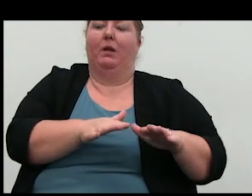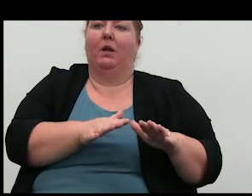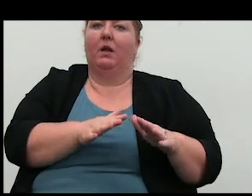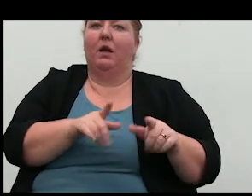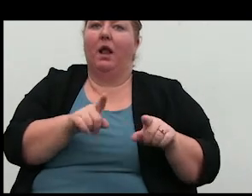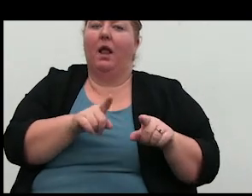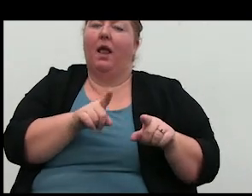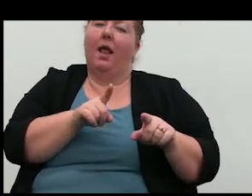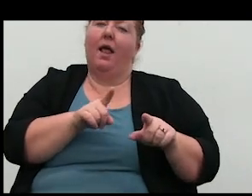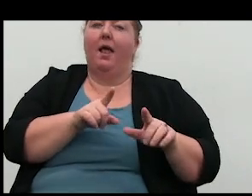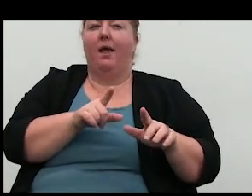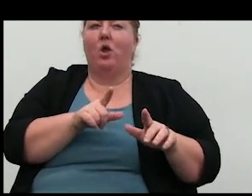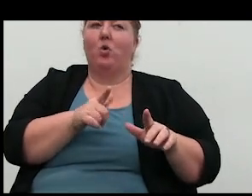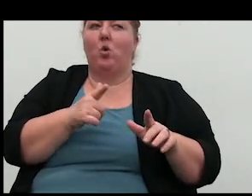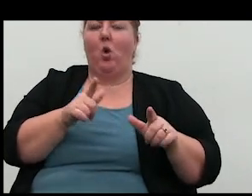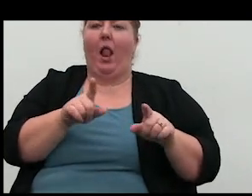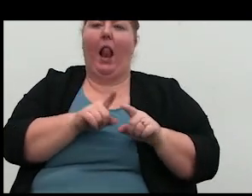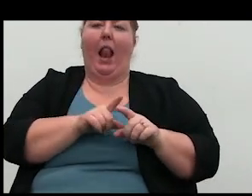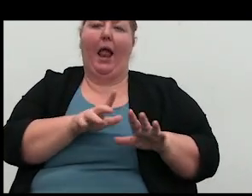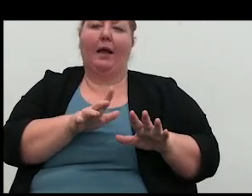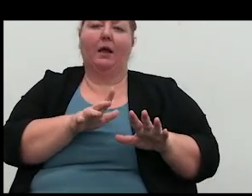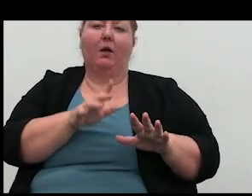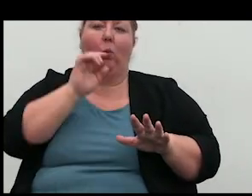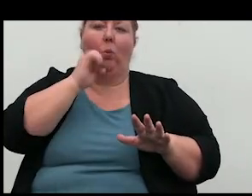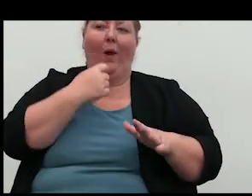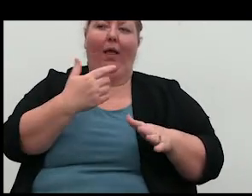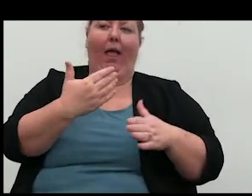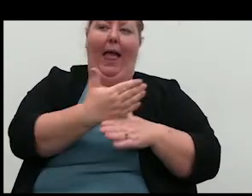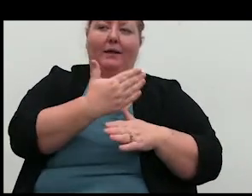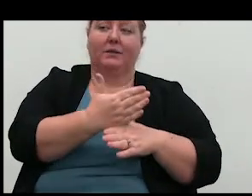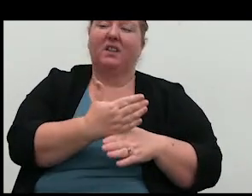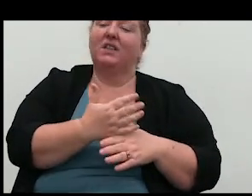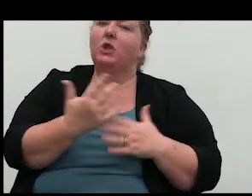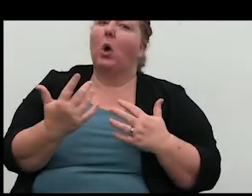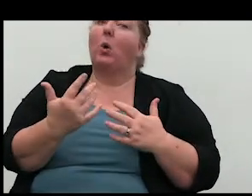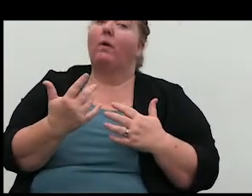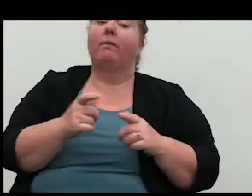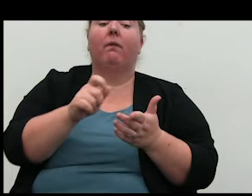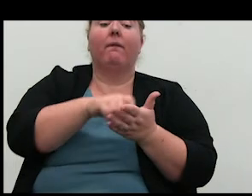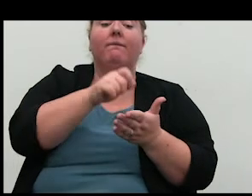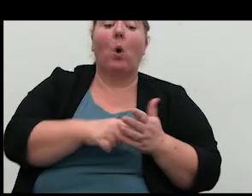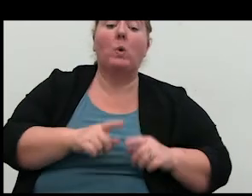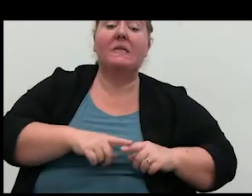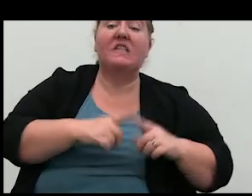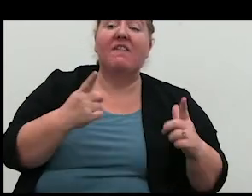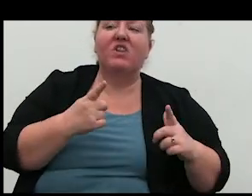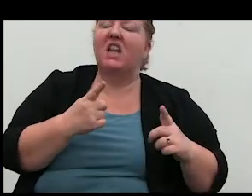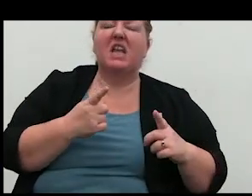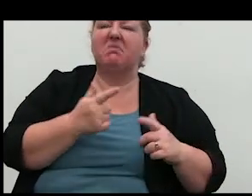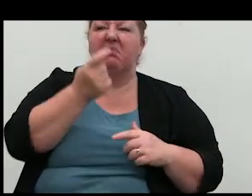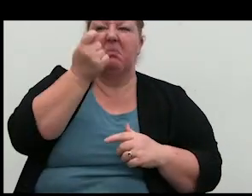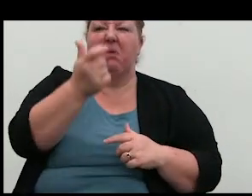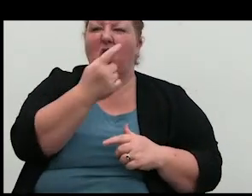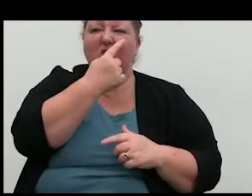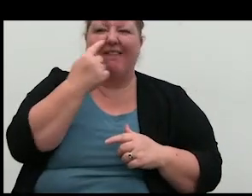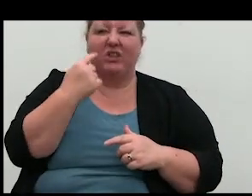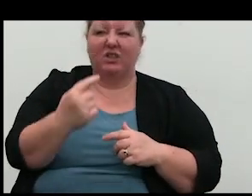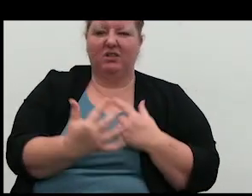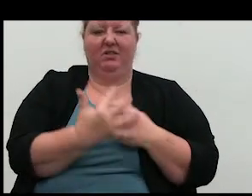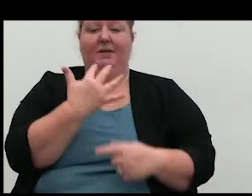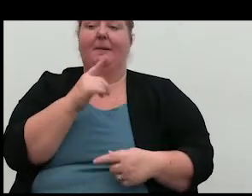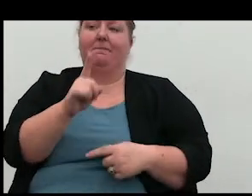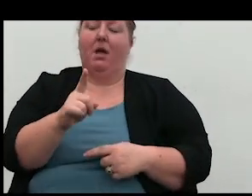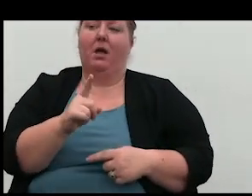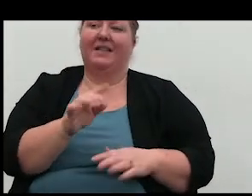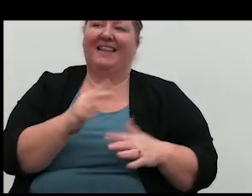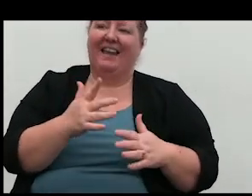to act on what you think. So it's very unlikely to make you vote differently, but it might make you more likely to actually go out